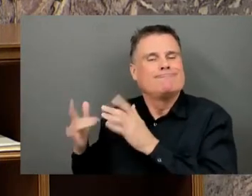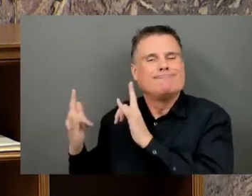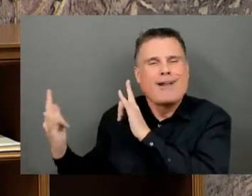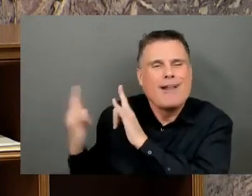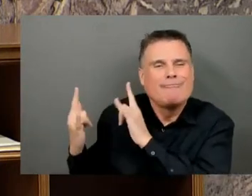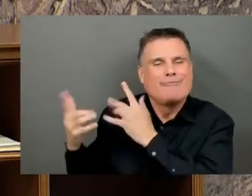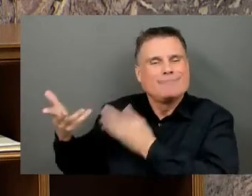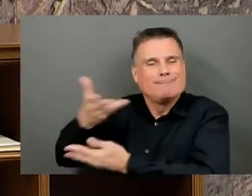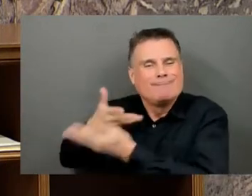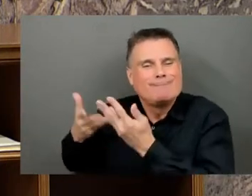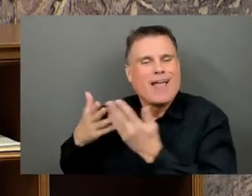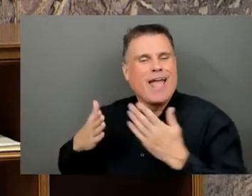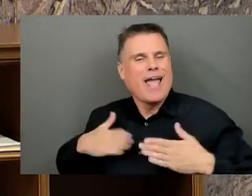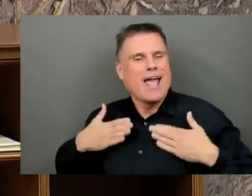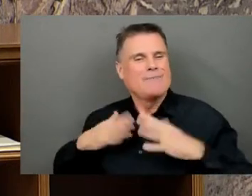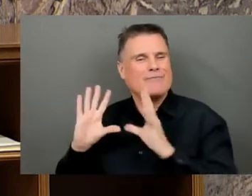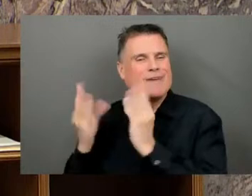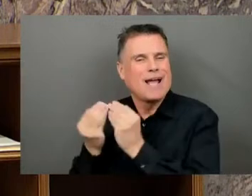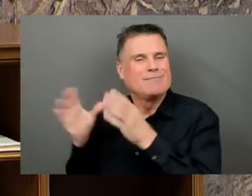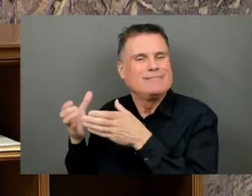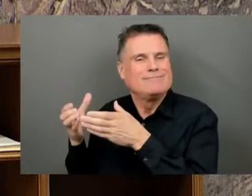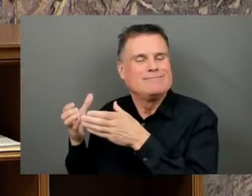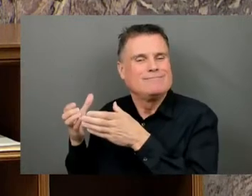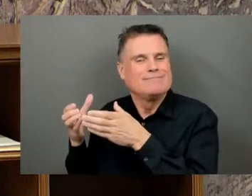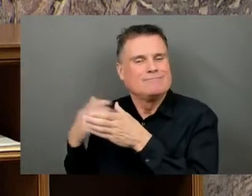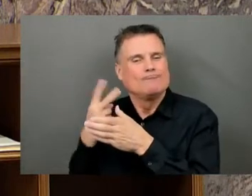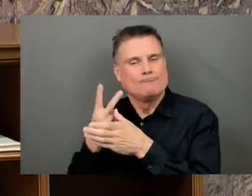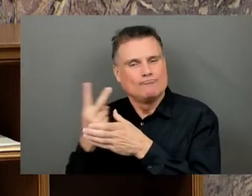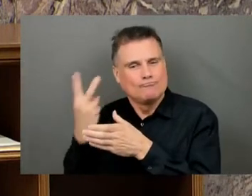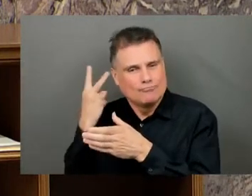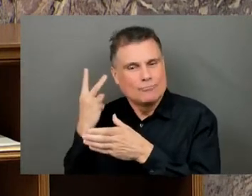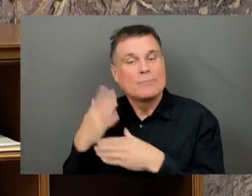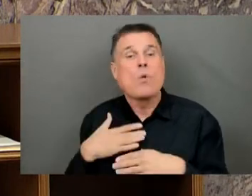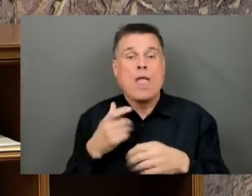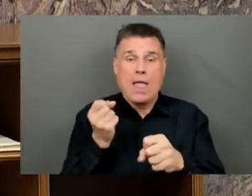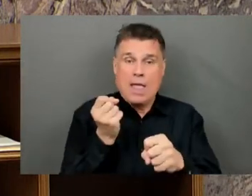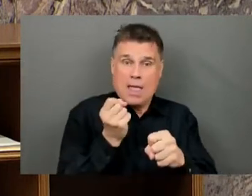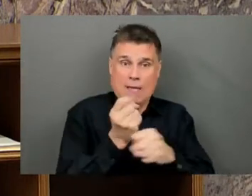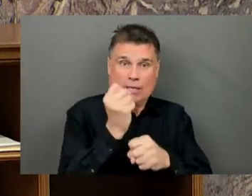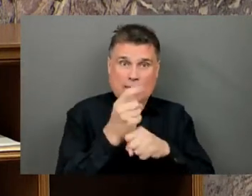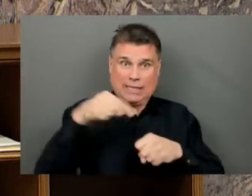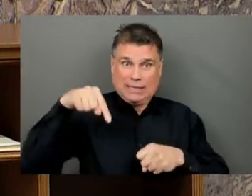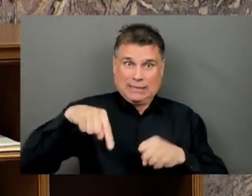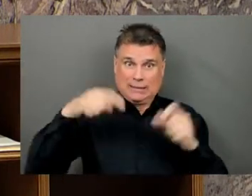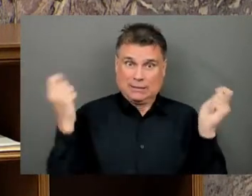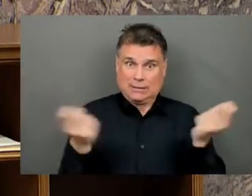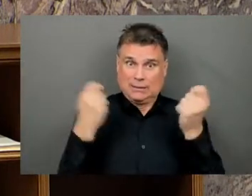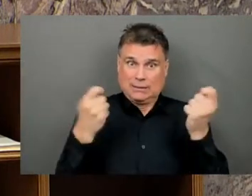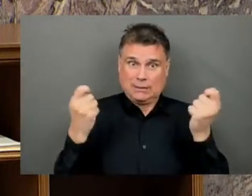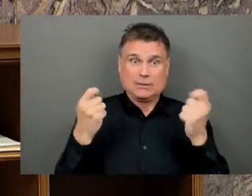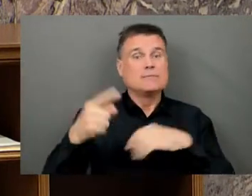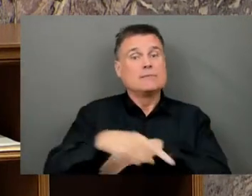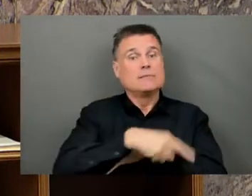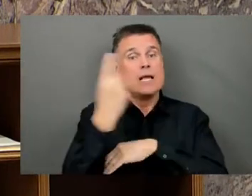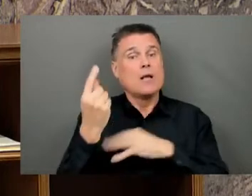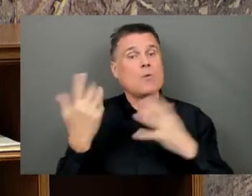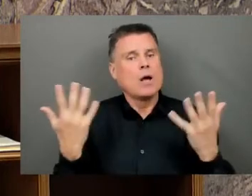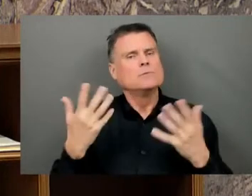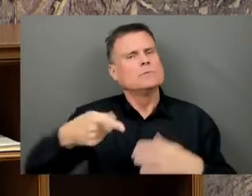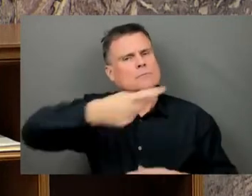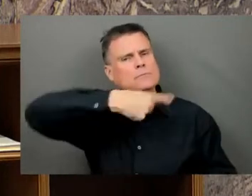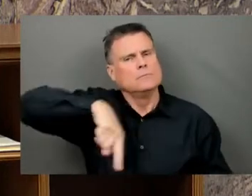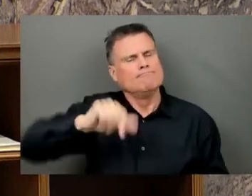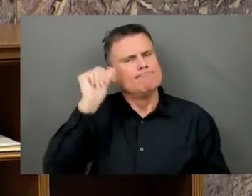those who came before us. It's a day of remembrance, gratitude, and renewal, inviting us to look back